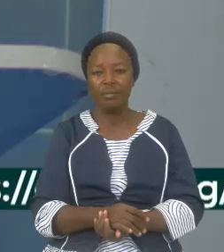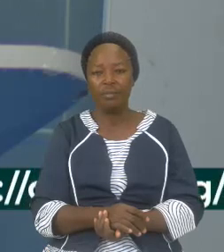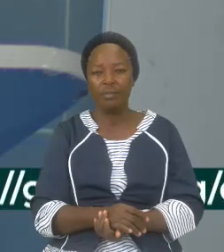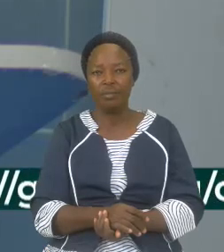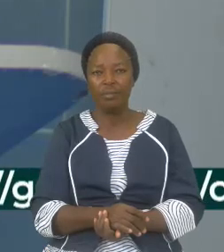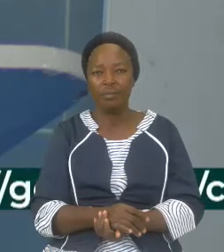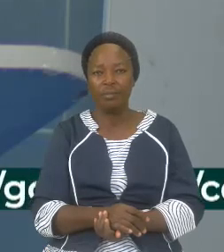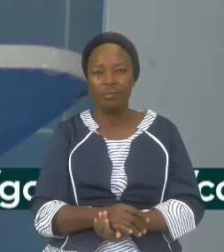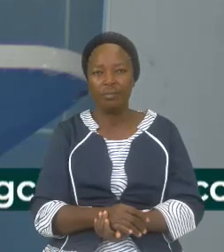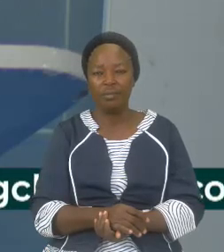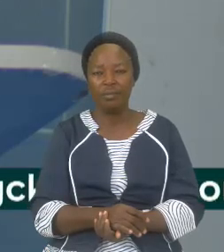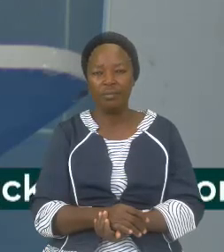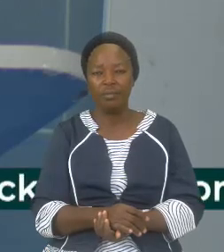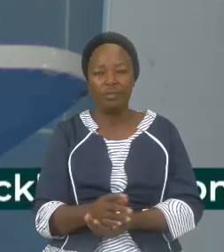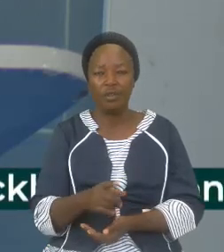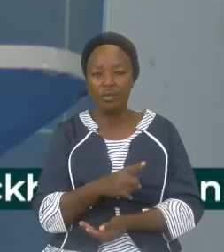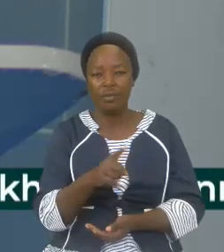Those of us watching online,